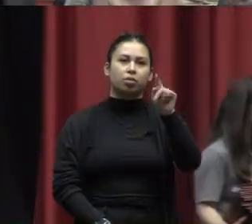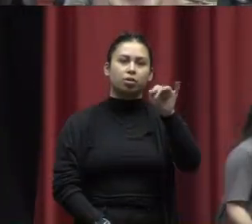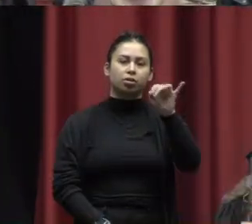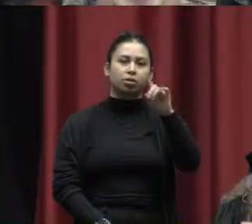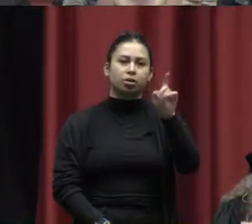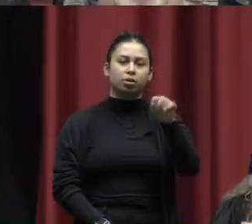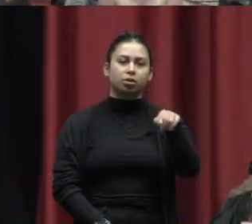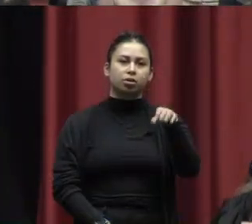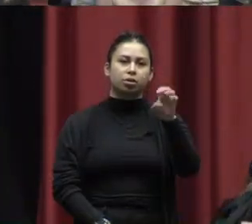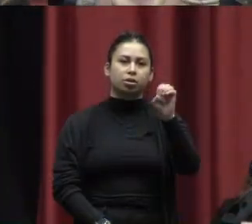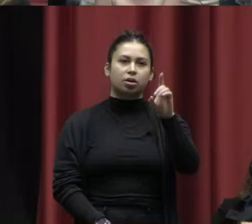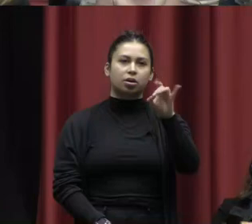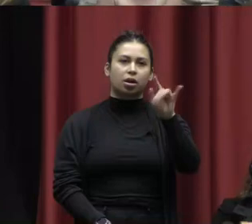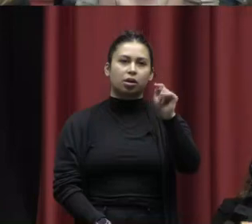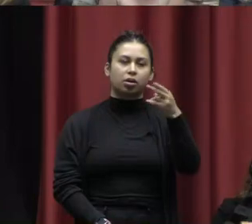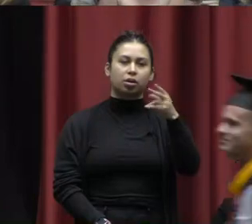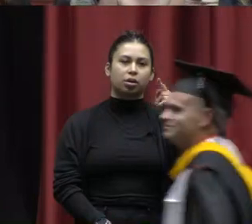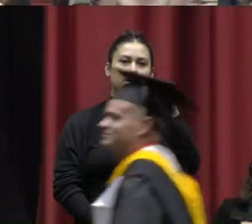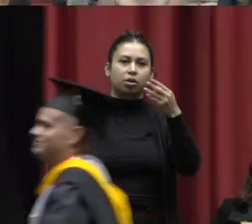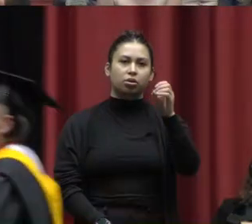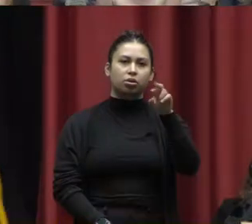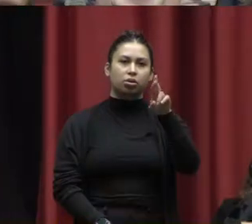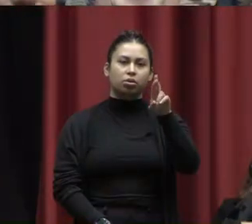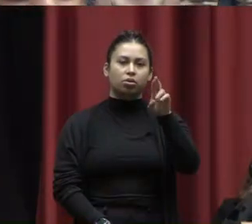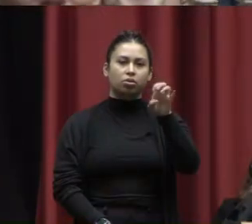Edith Torres,